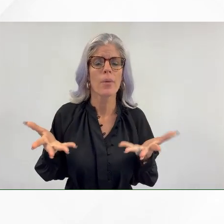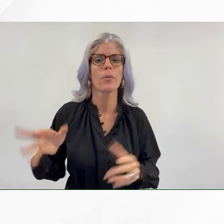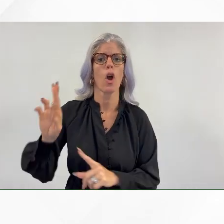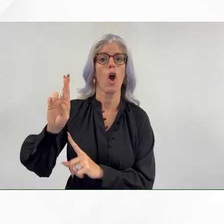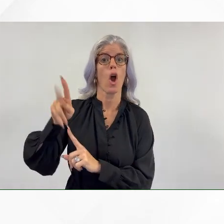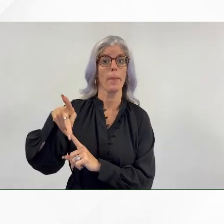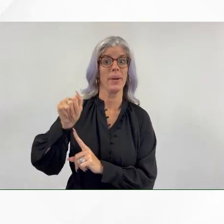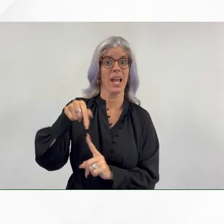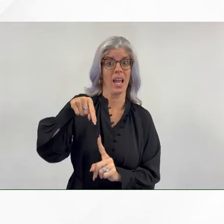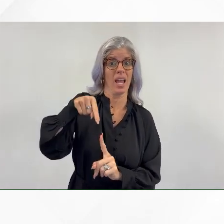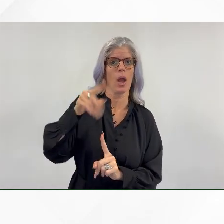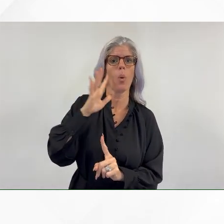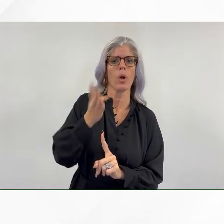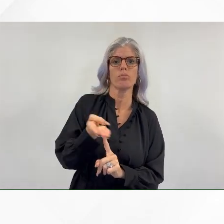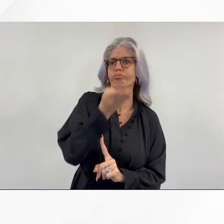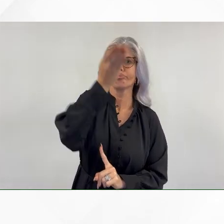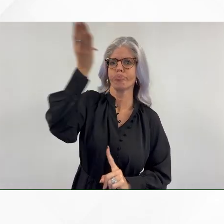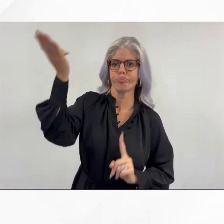Grants Portal.